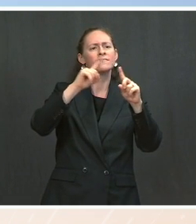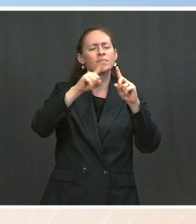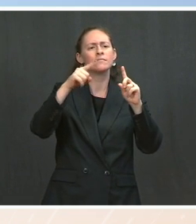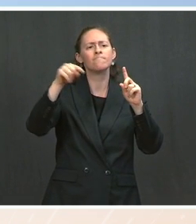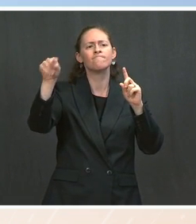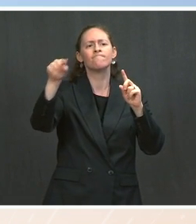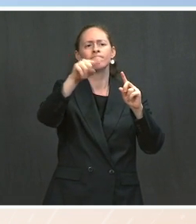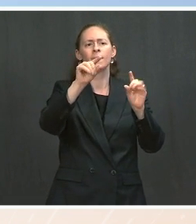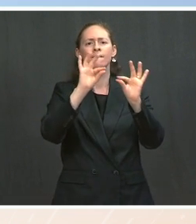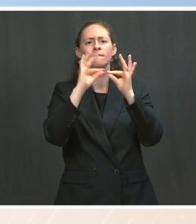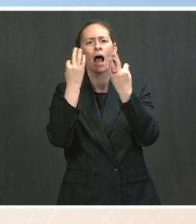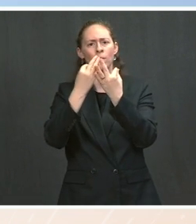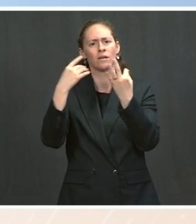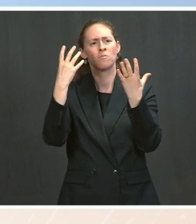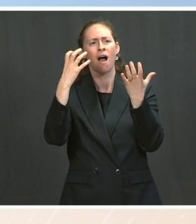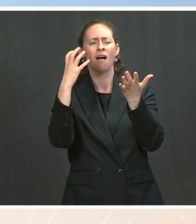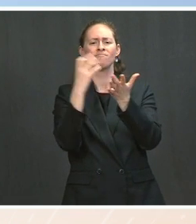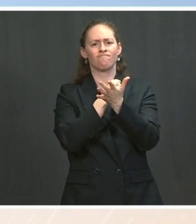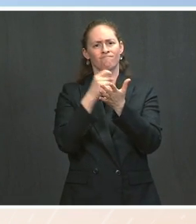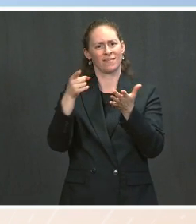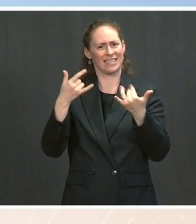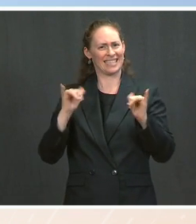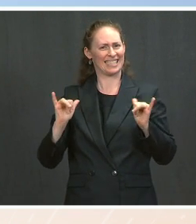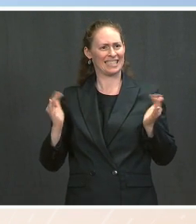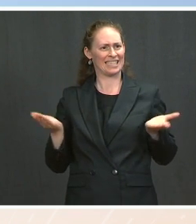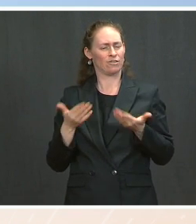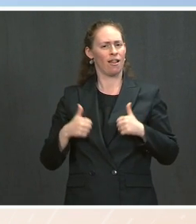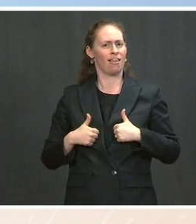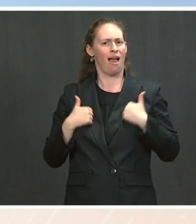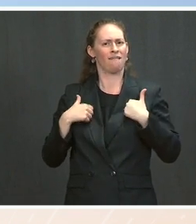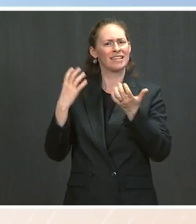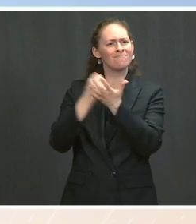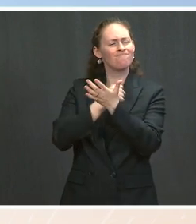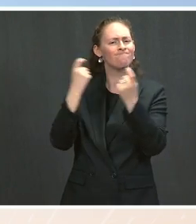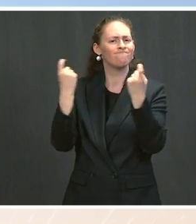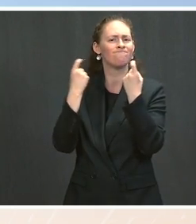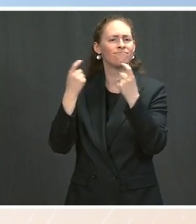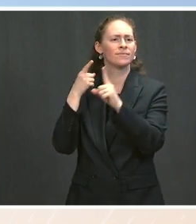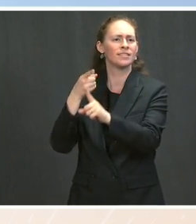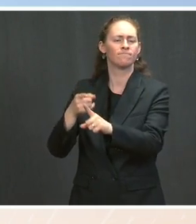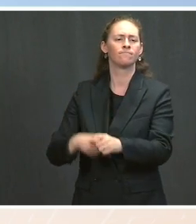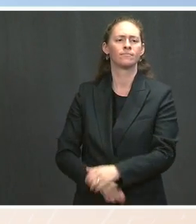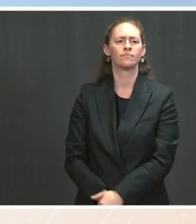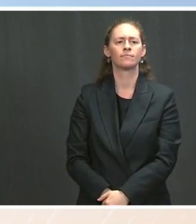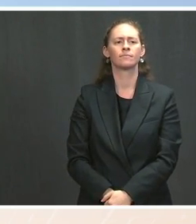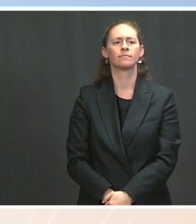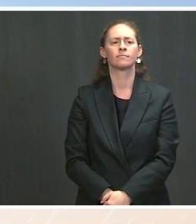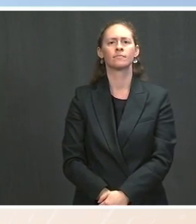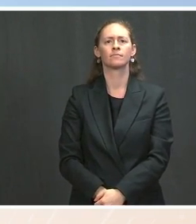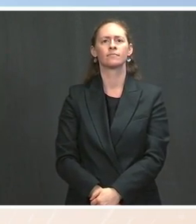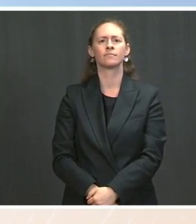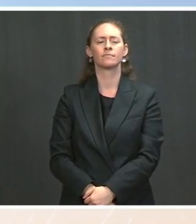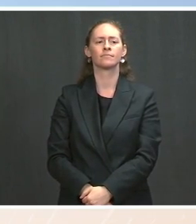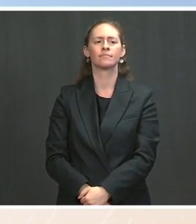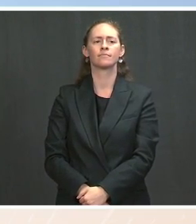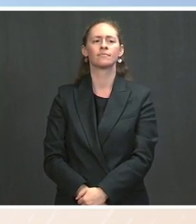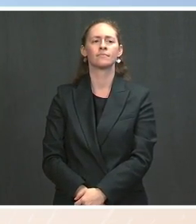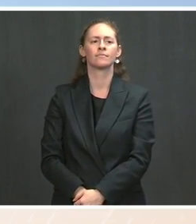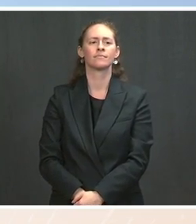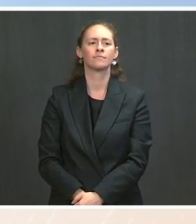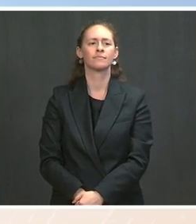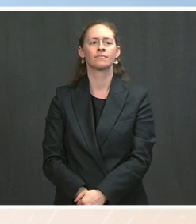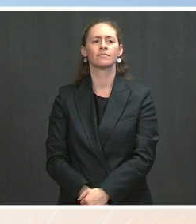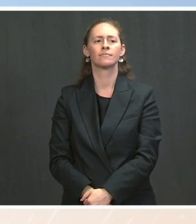try a different version of Kristen's question on Israel. Okay. So on Wednesday,